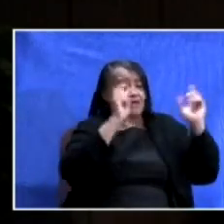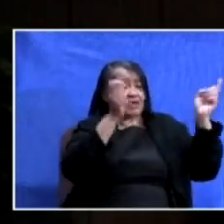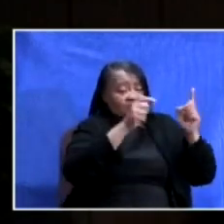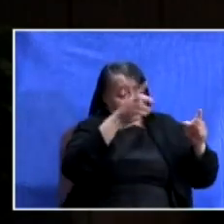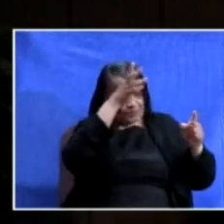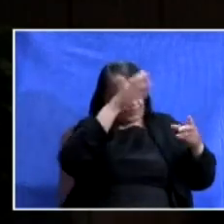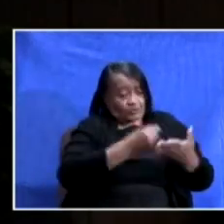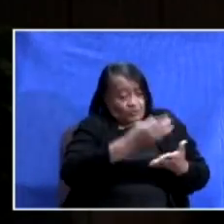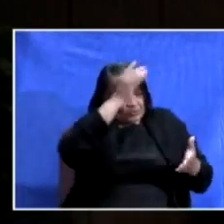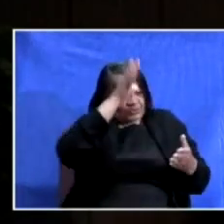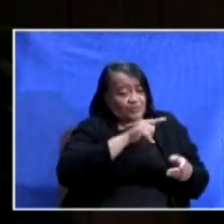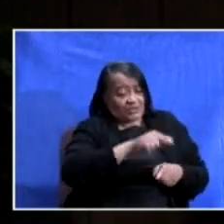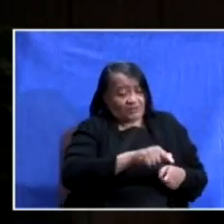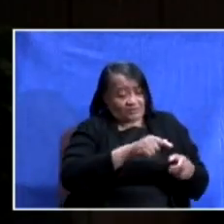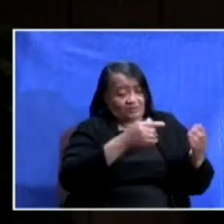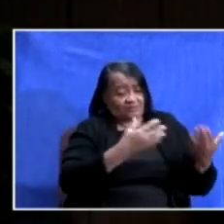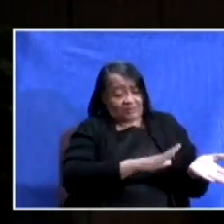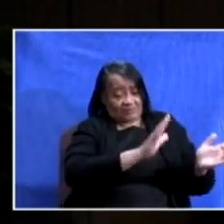celebrated him.